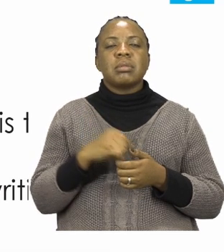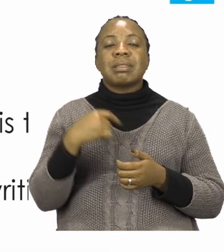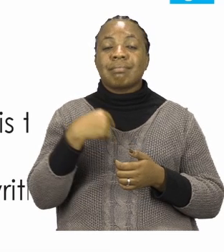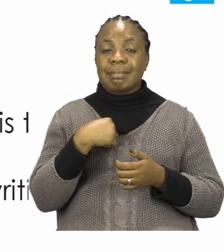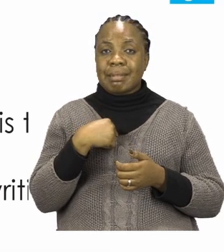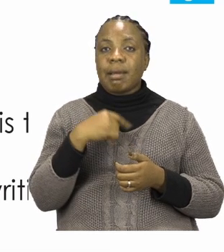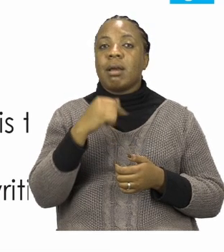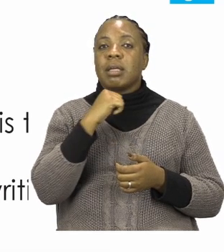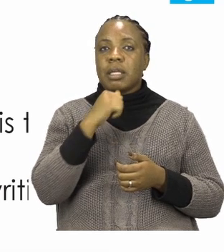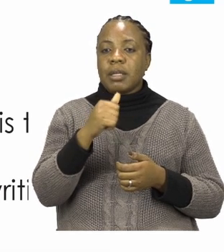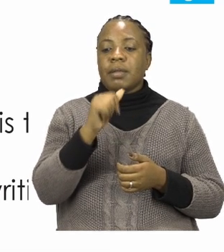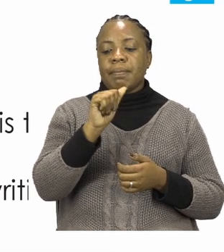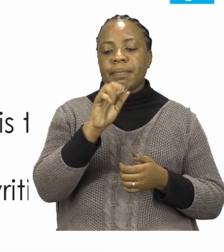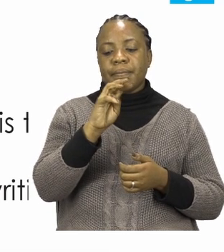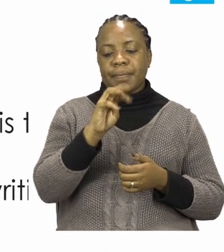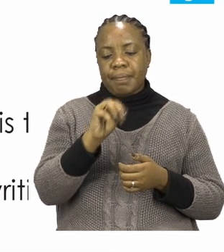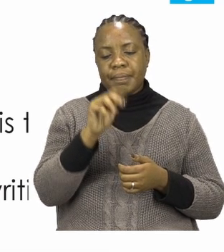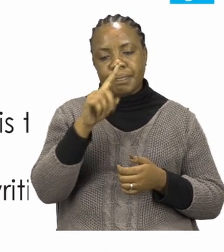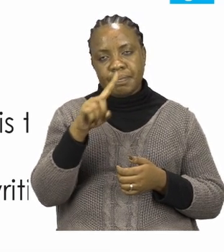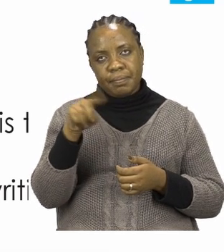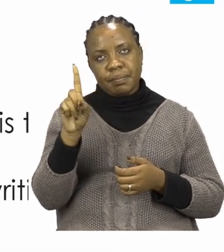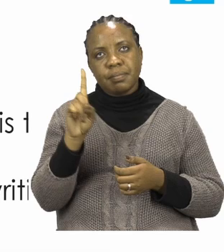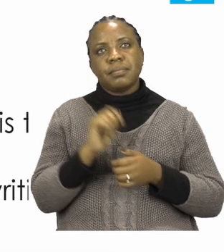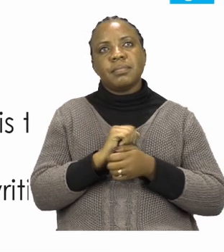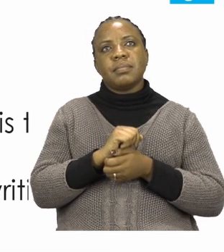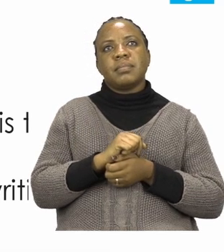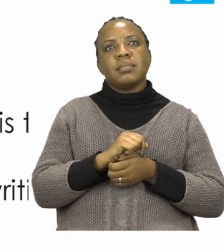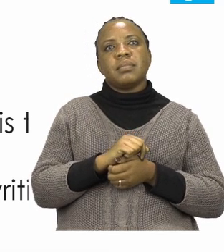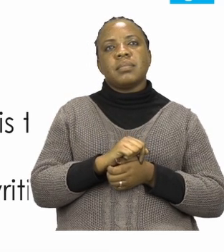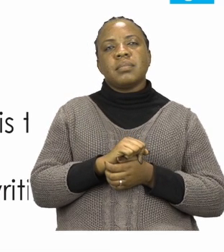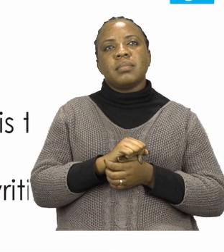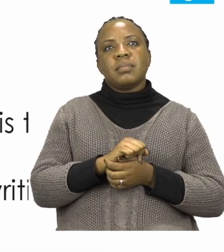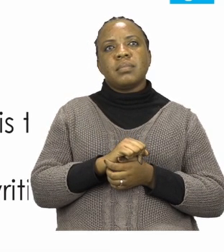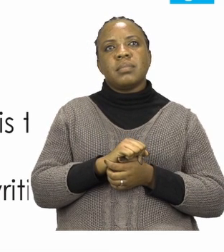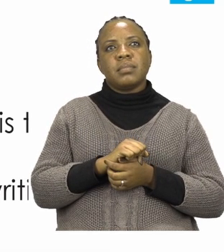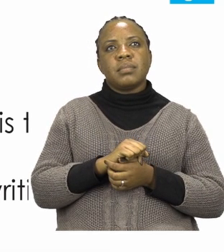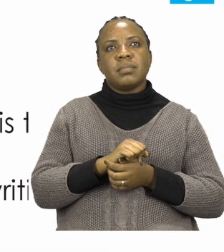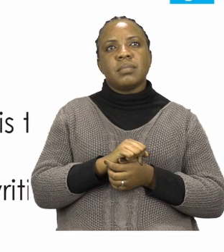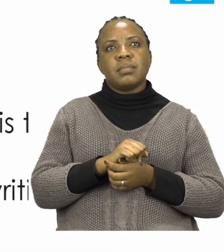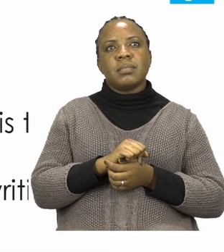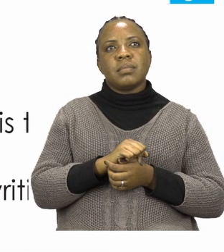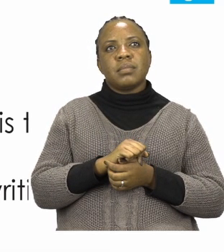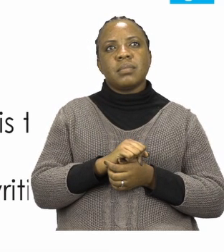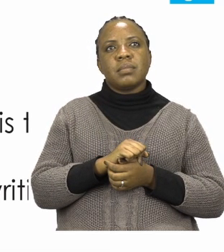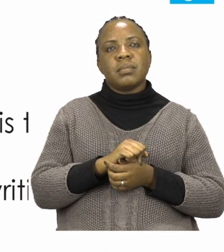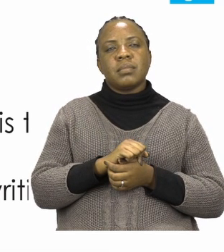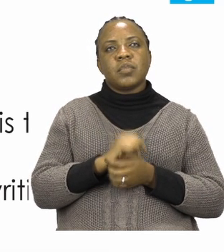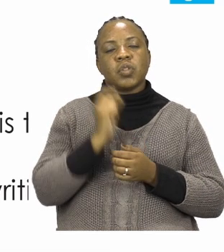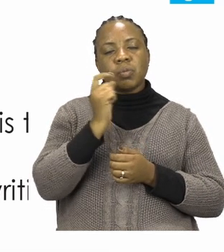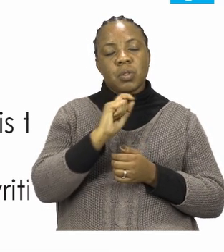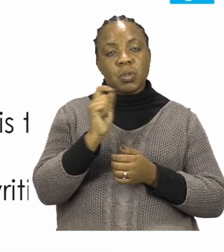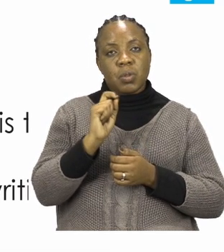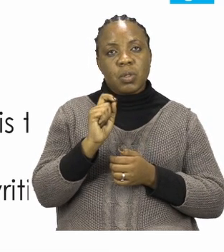am, well done. Good job. Go ahead and fill in the missing words.